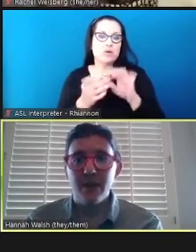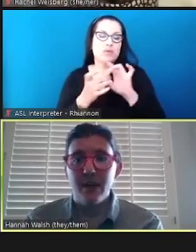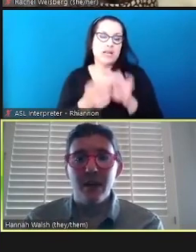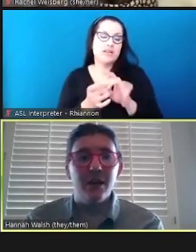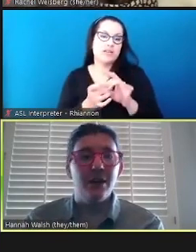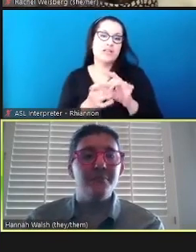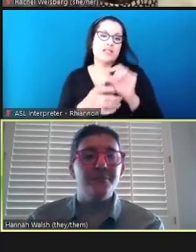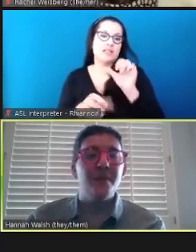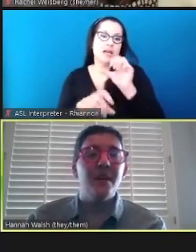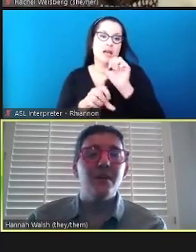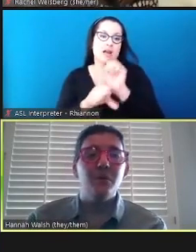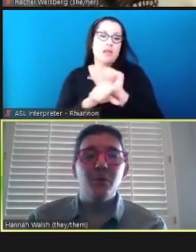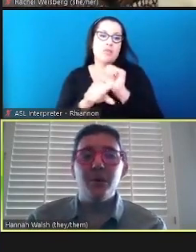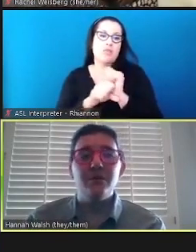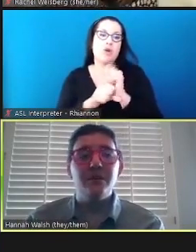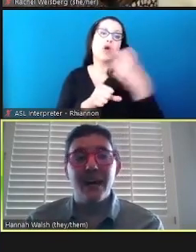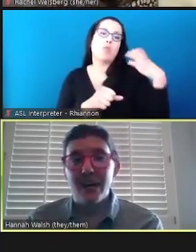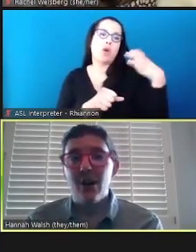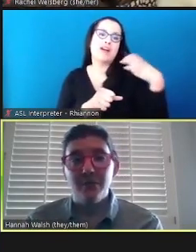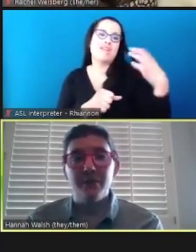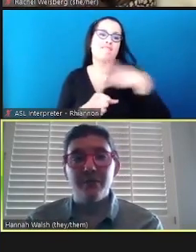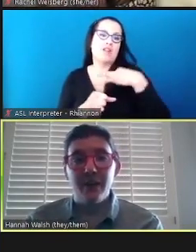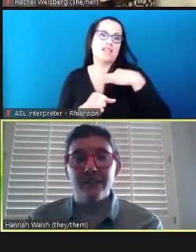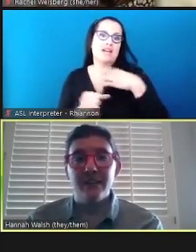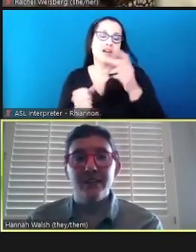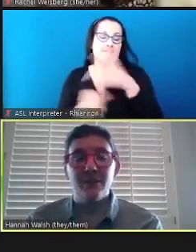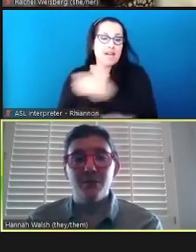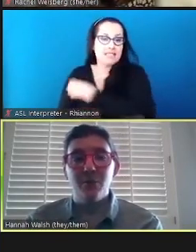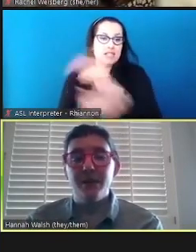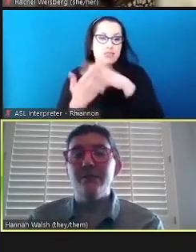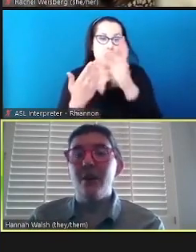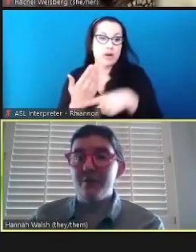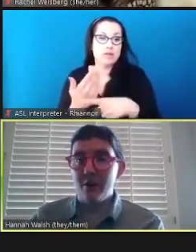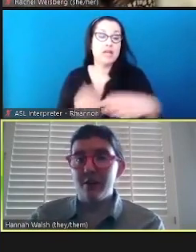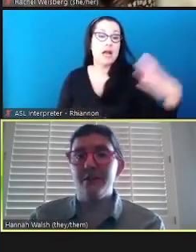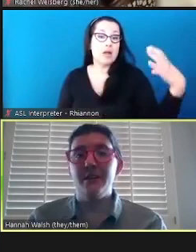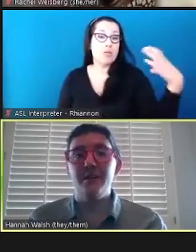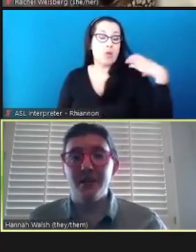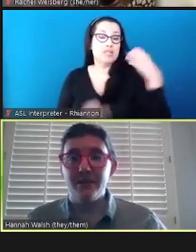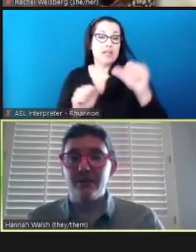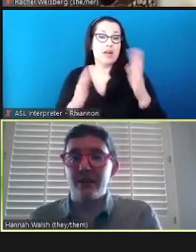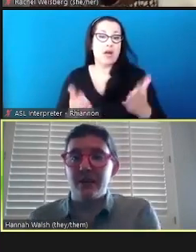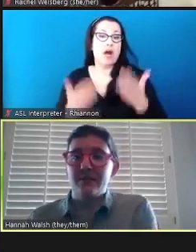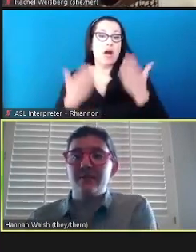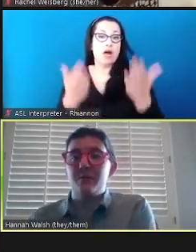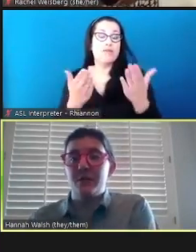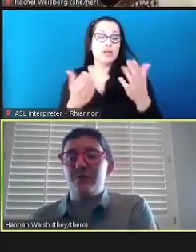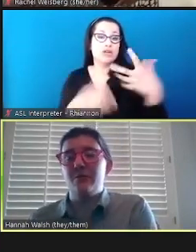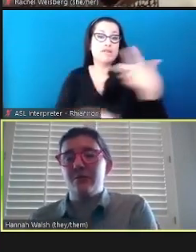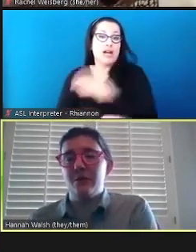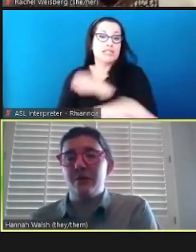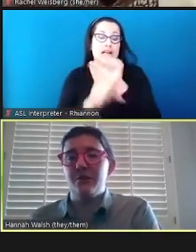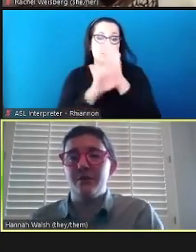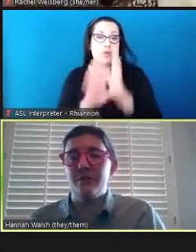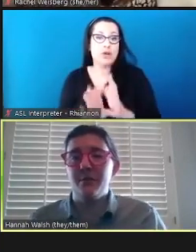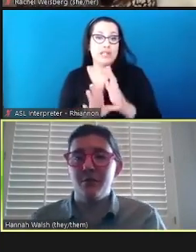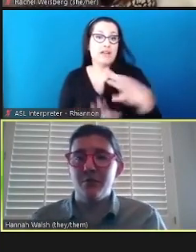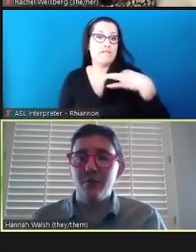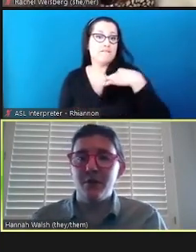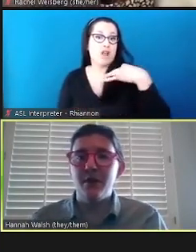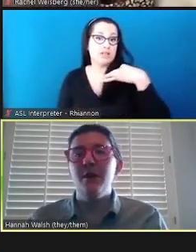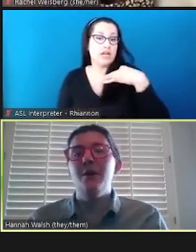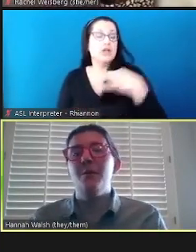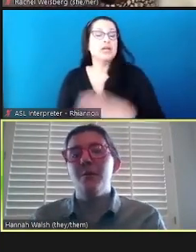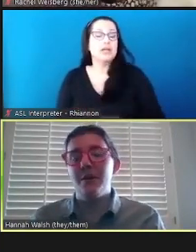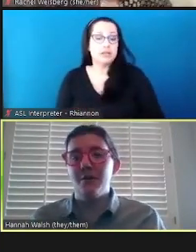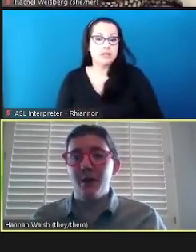programs. Employers can offer to vaccinate their employees on a voluntary basis. So that's, Rachel, as she was saying